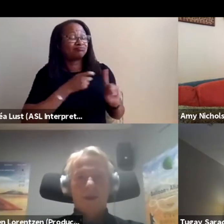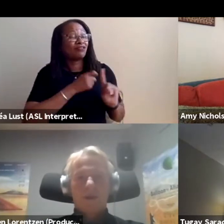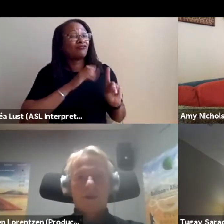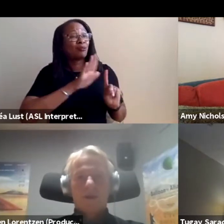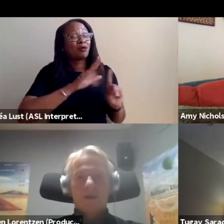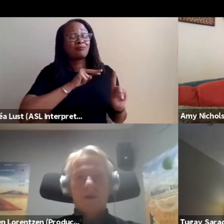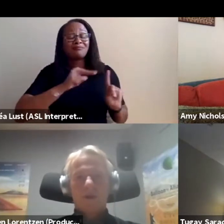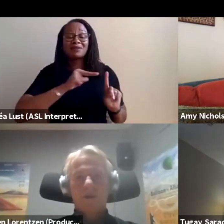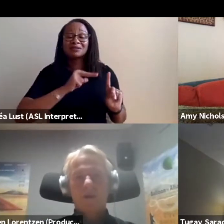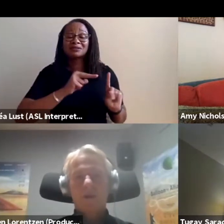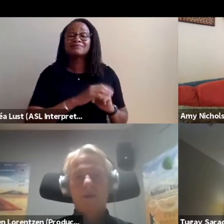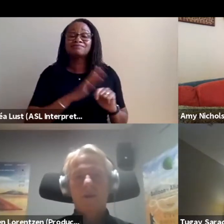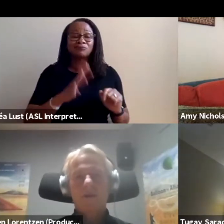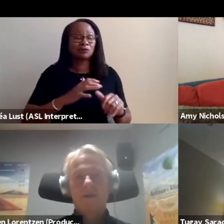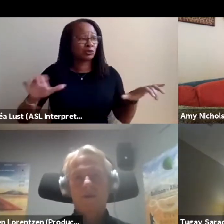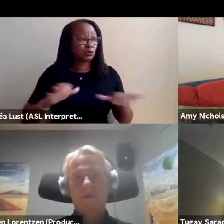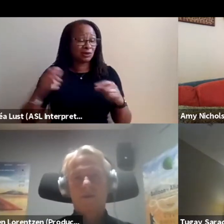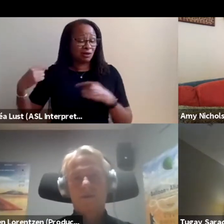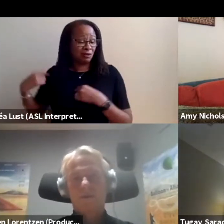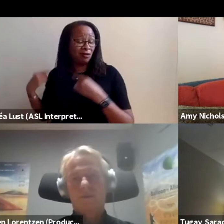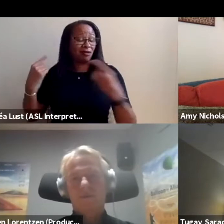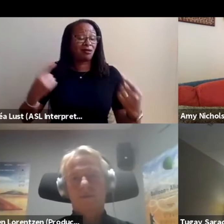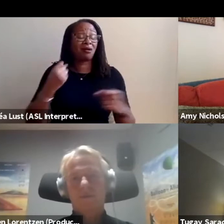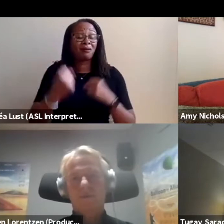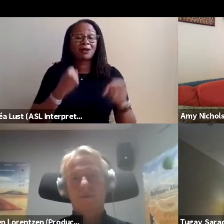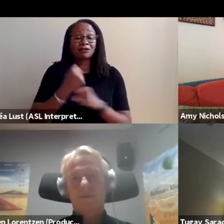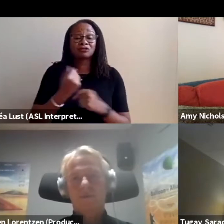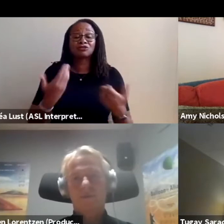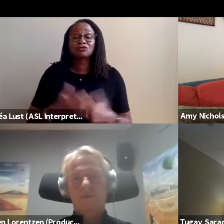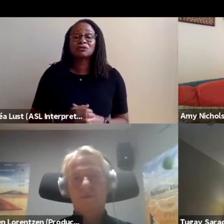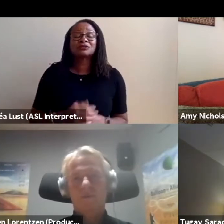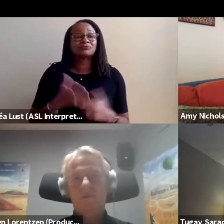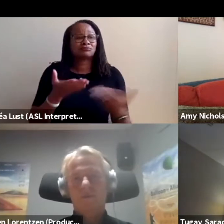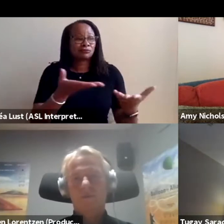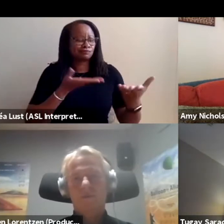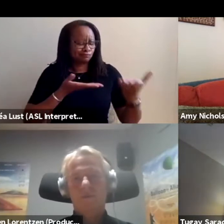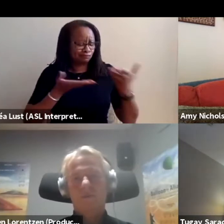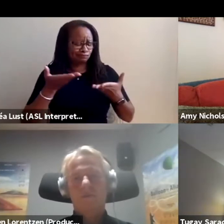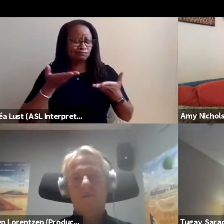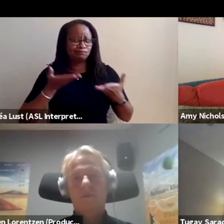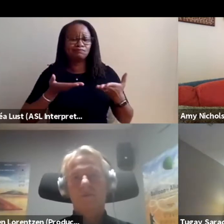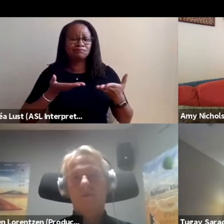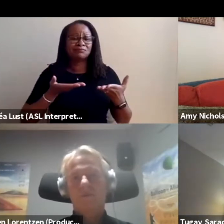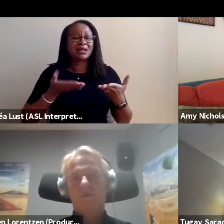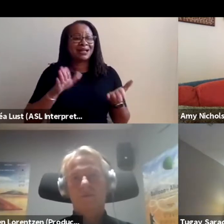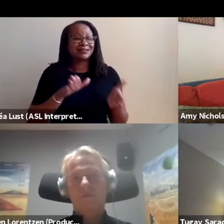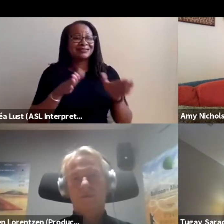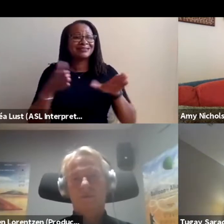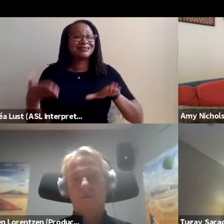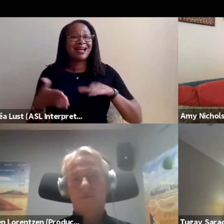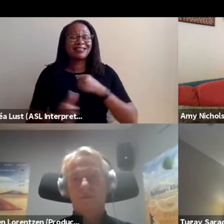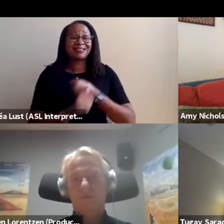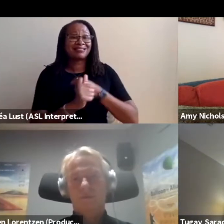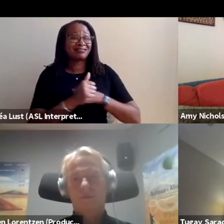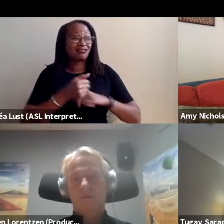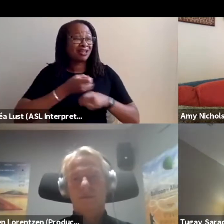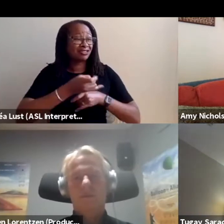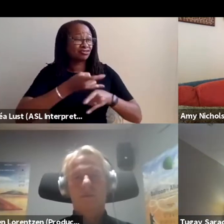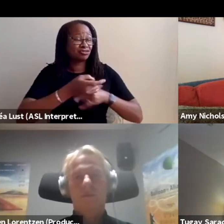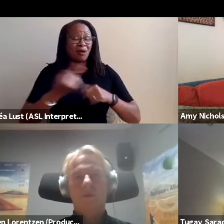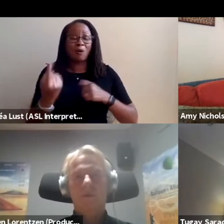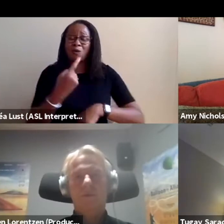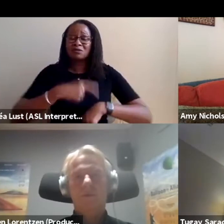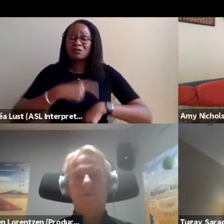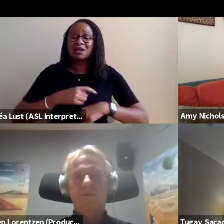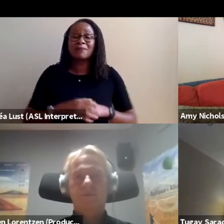been dealing with, because she has been receiving these death threats all the time. And the way